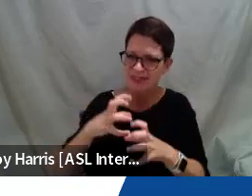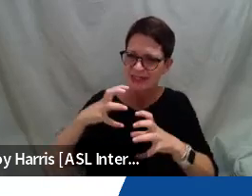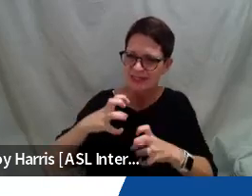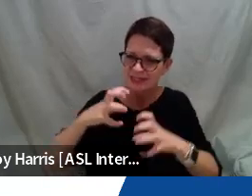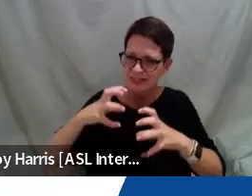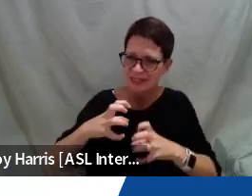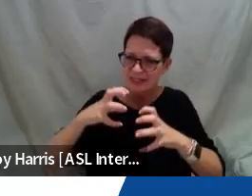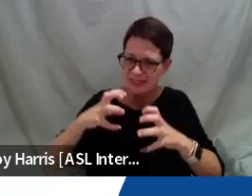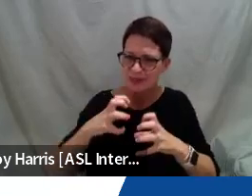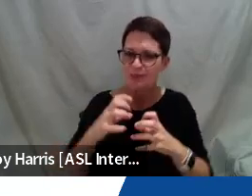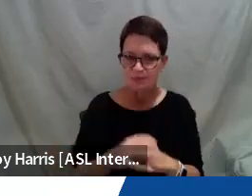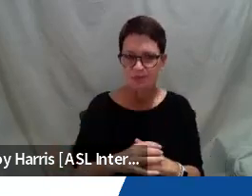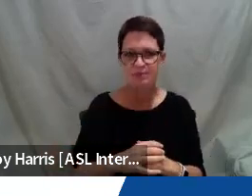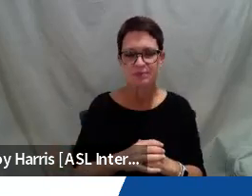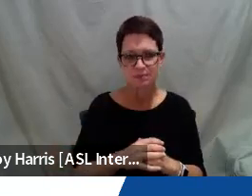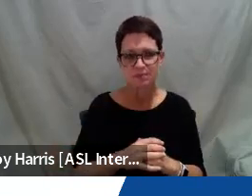And so